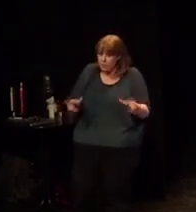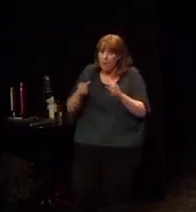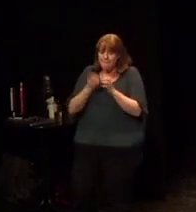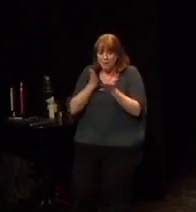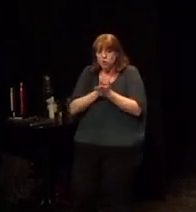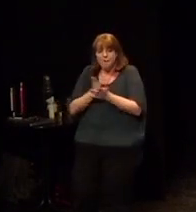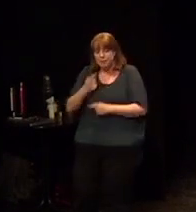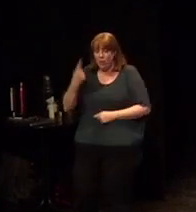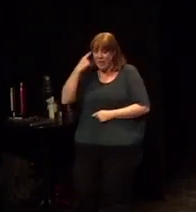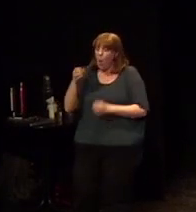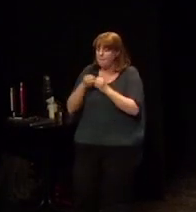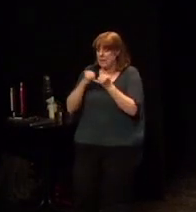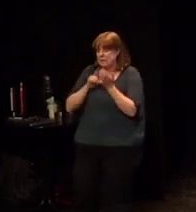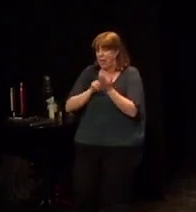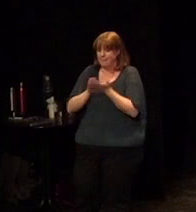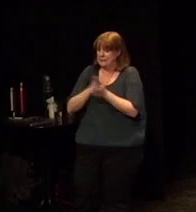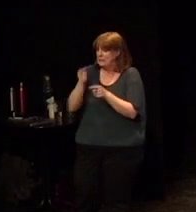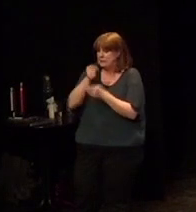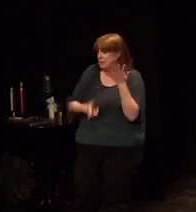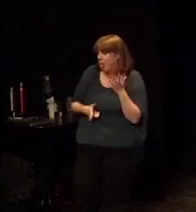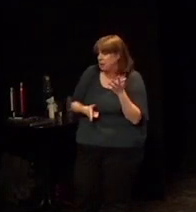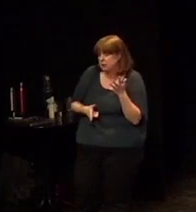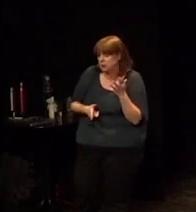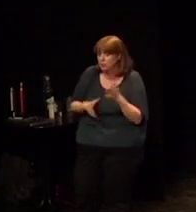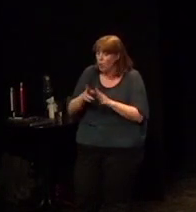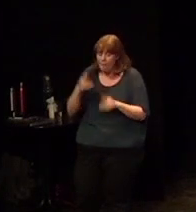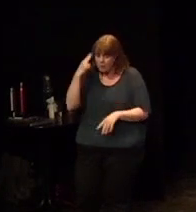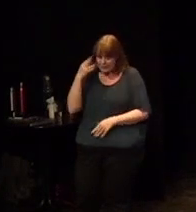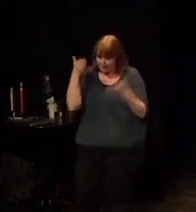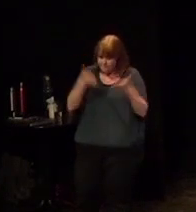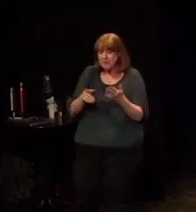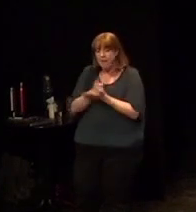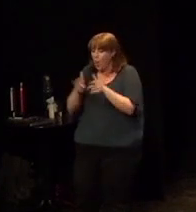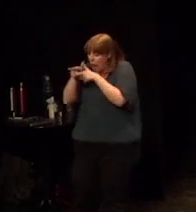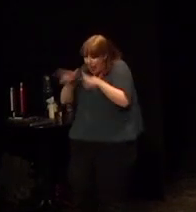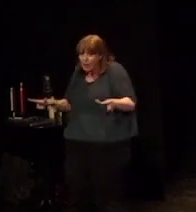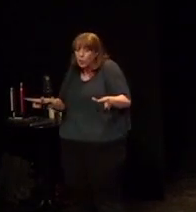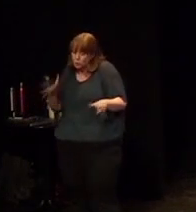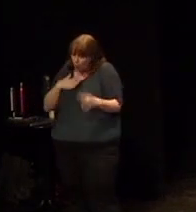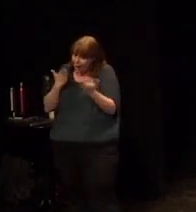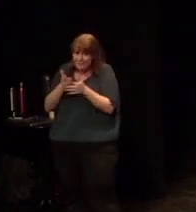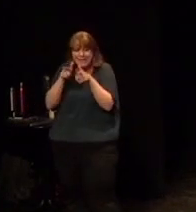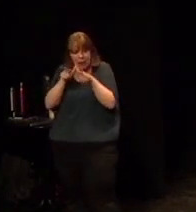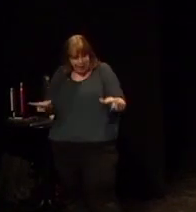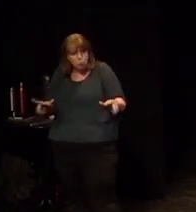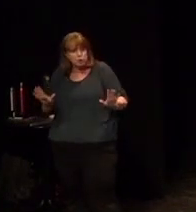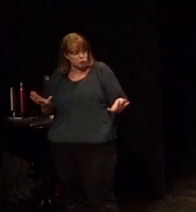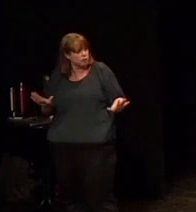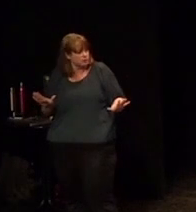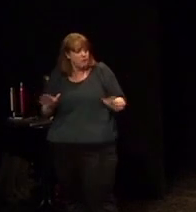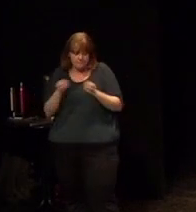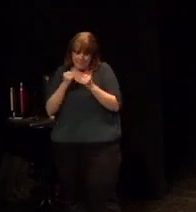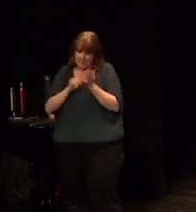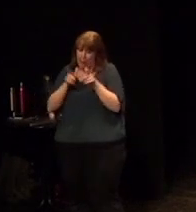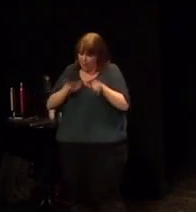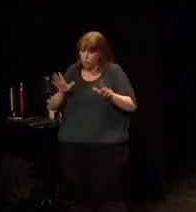do BSL as a disability. It's not about them, it's about the language. They want to access the language as BSL.